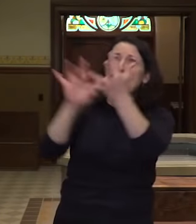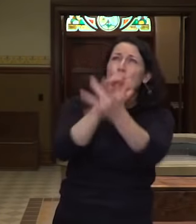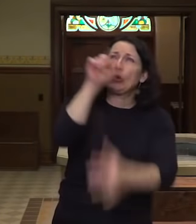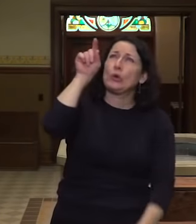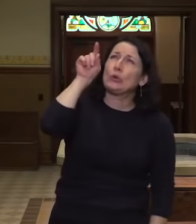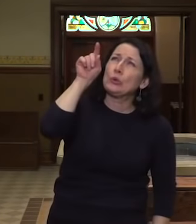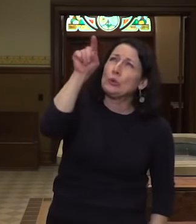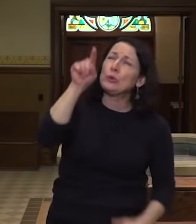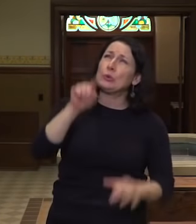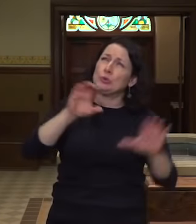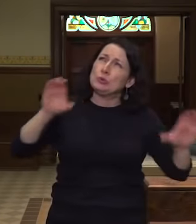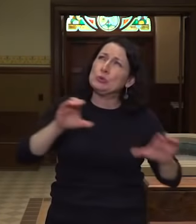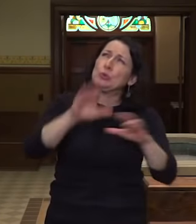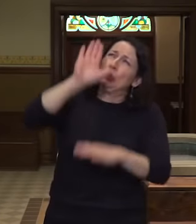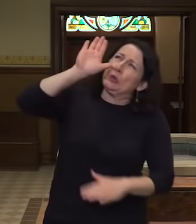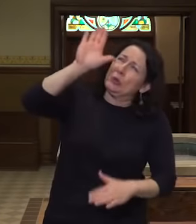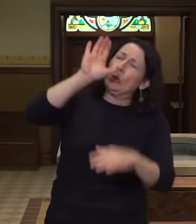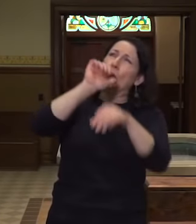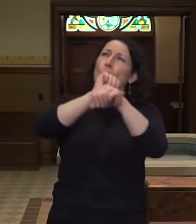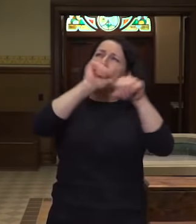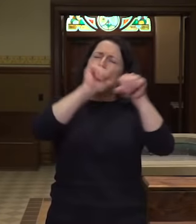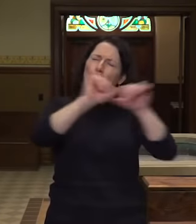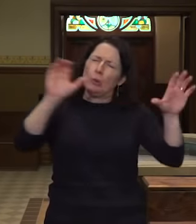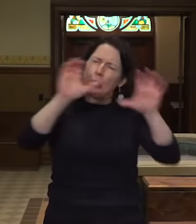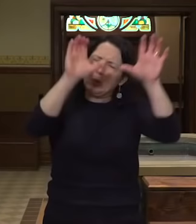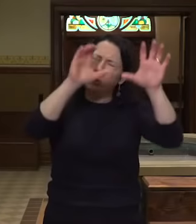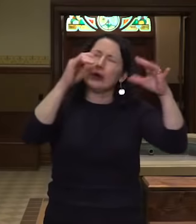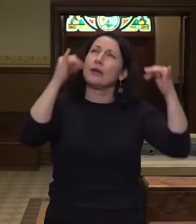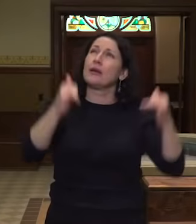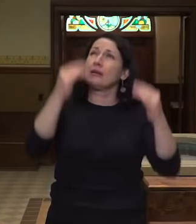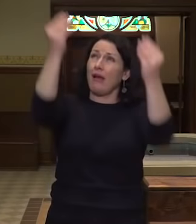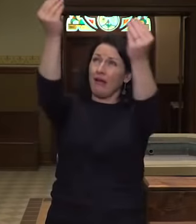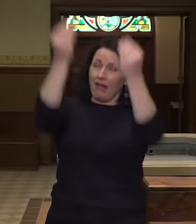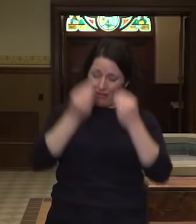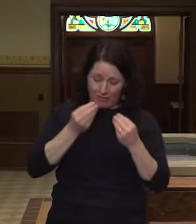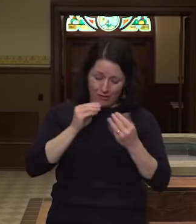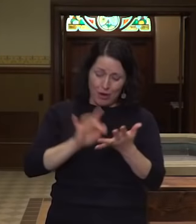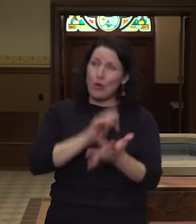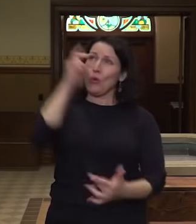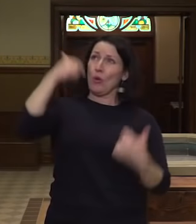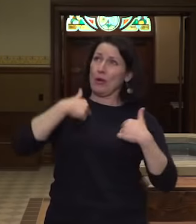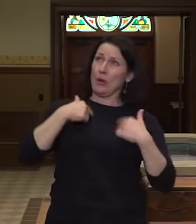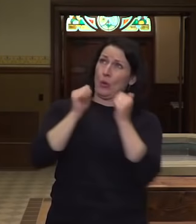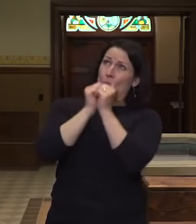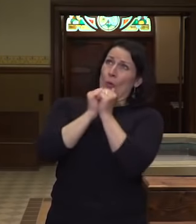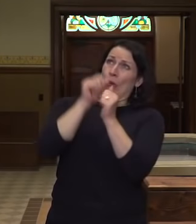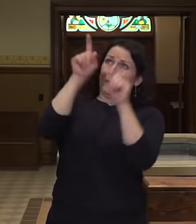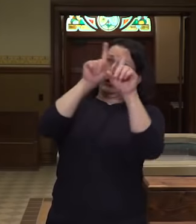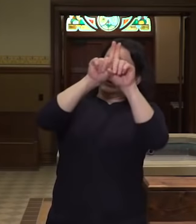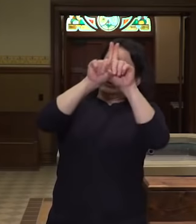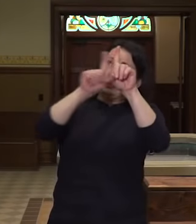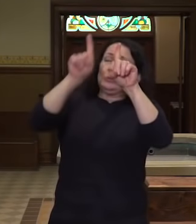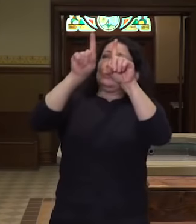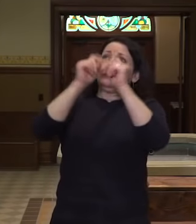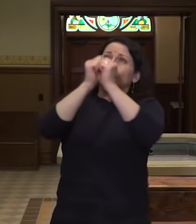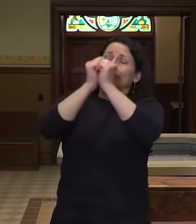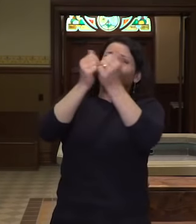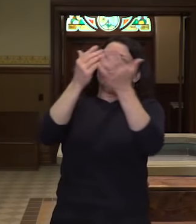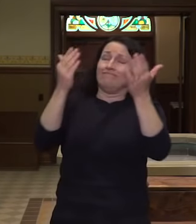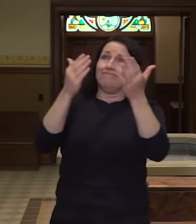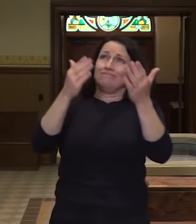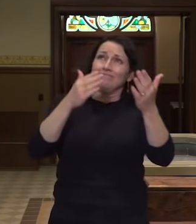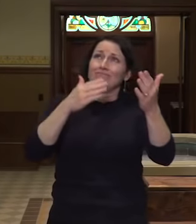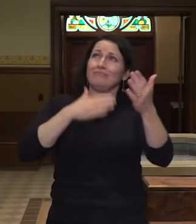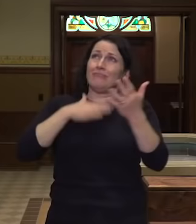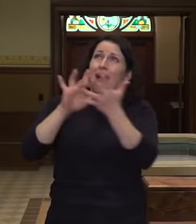you gave me to do. Now glorify me, Father, with you. With the glory that I